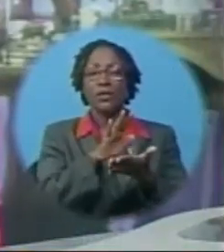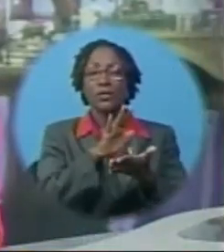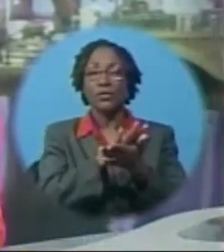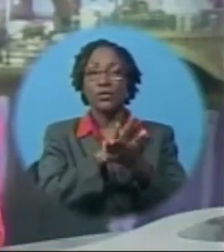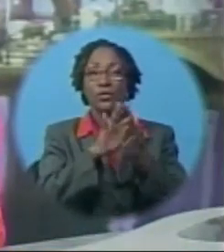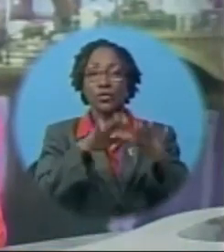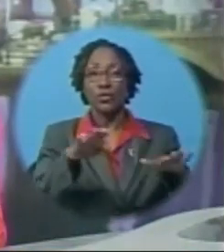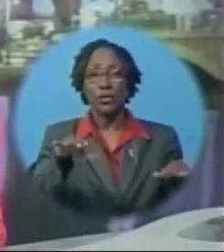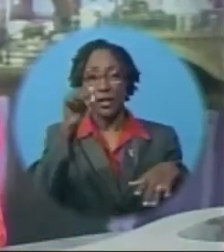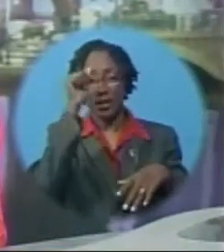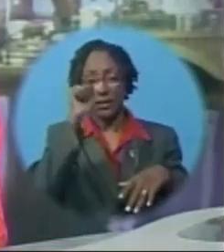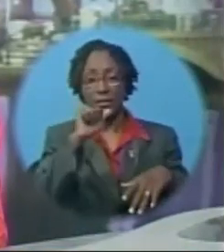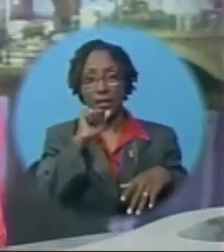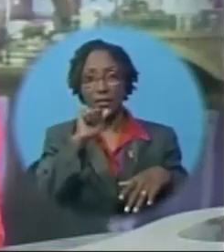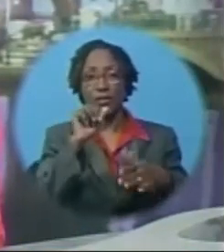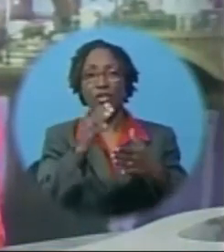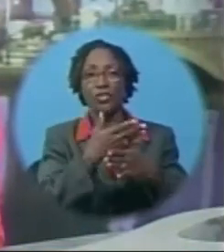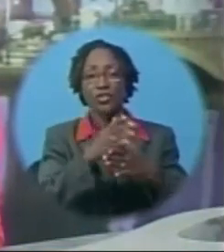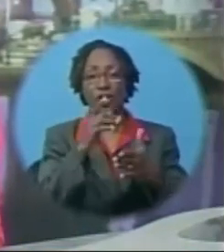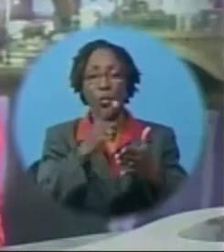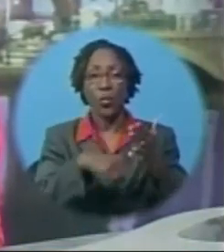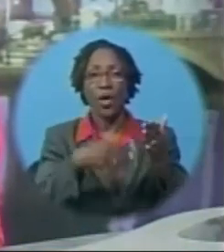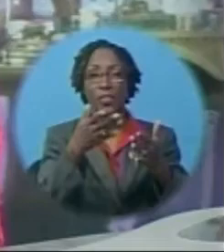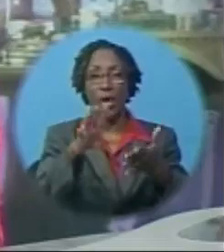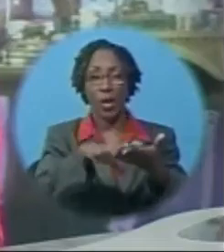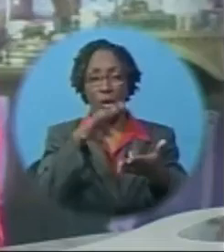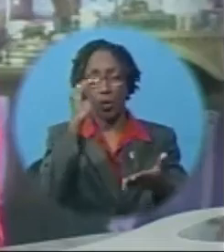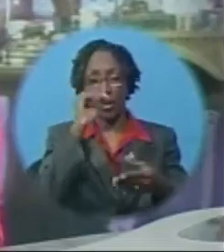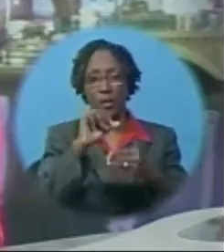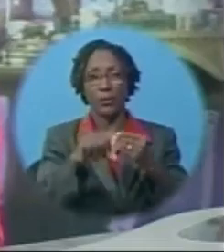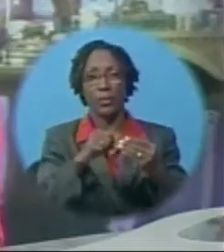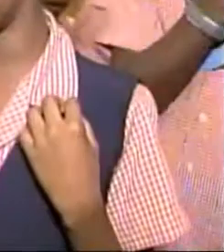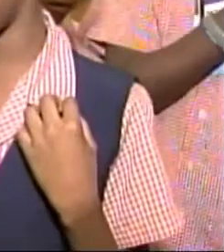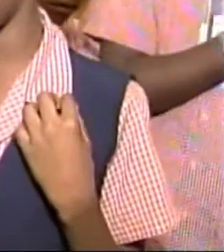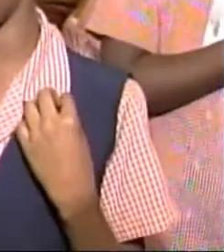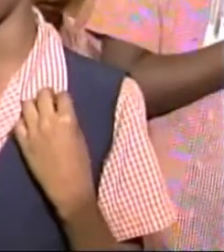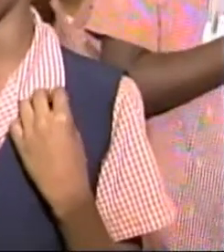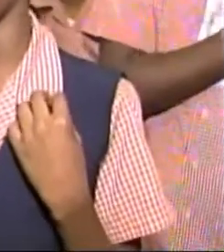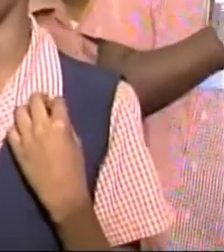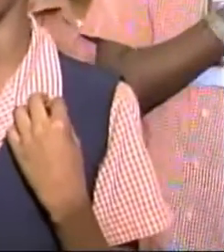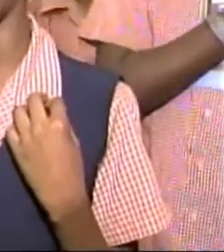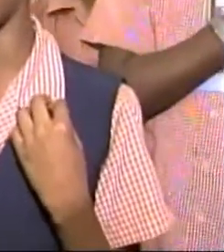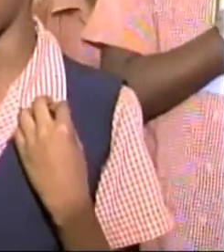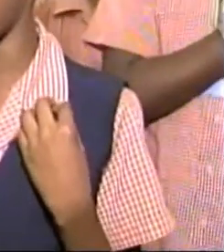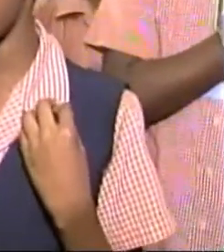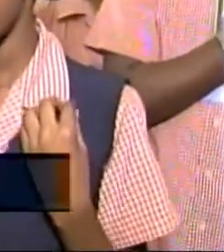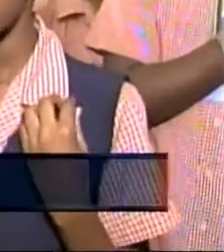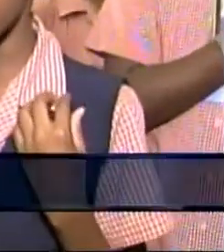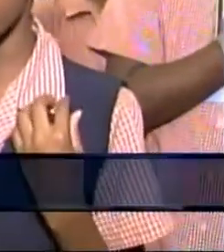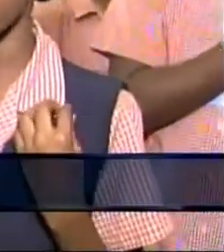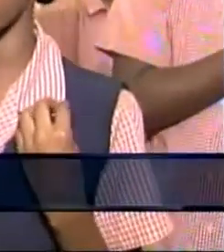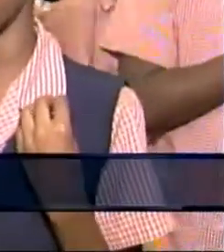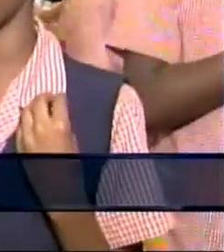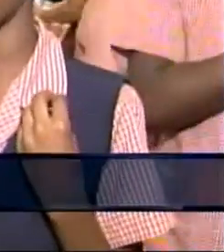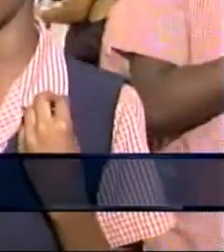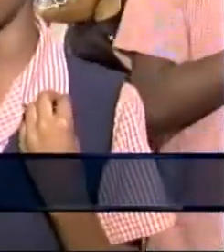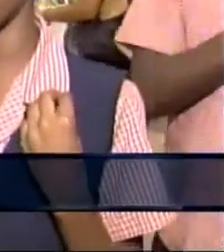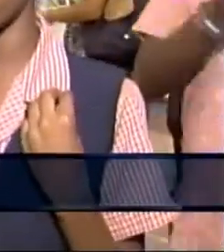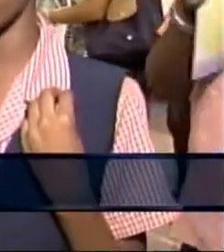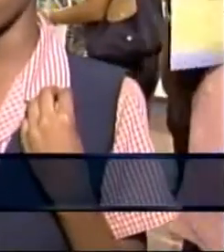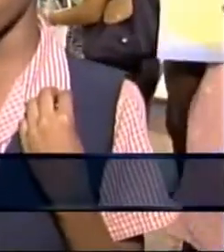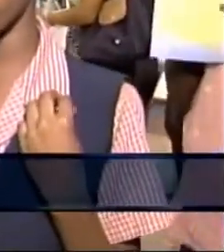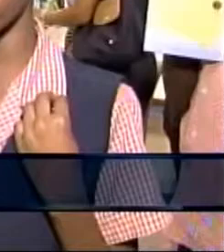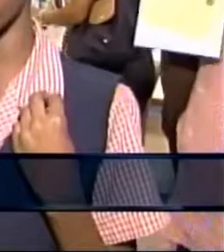and adults shared what they learned from the exercise. When I was standing there, they were talking about the money in